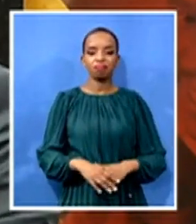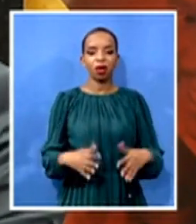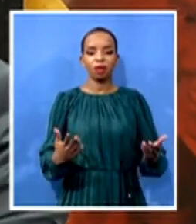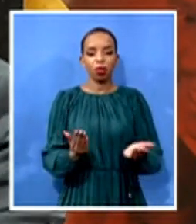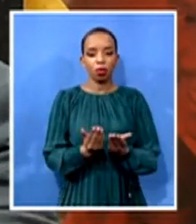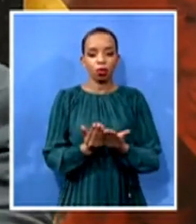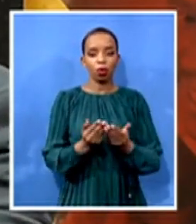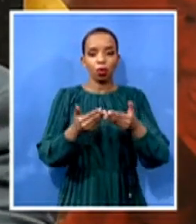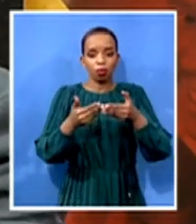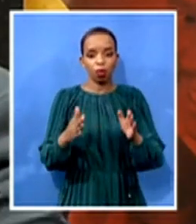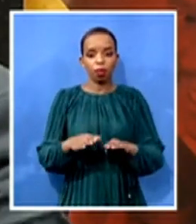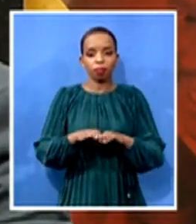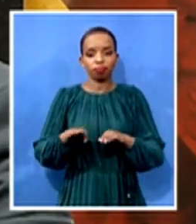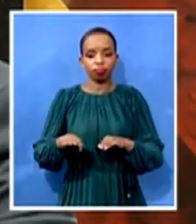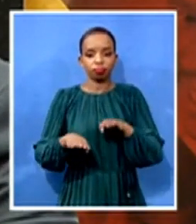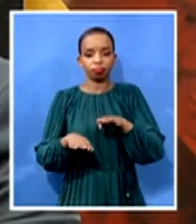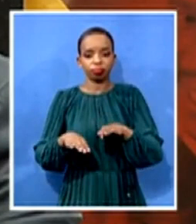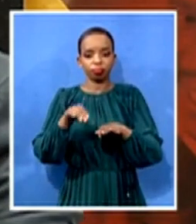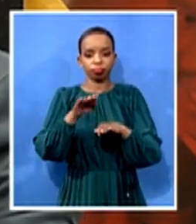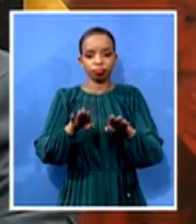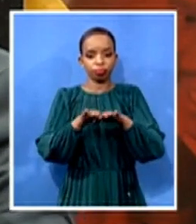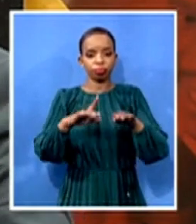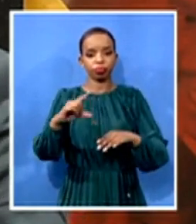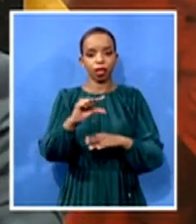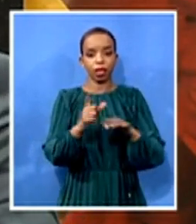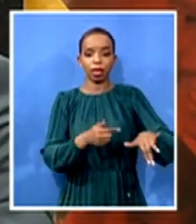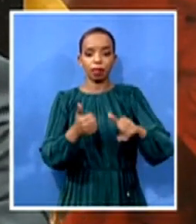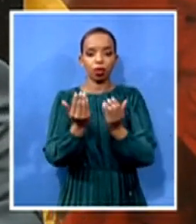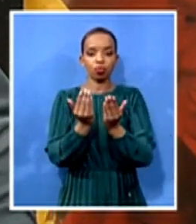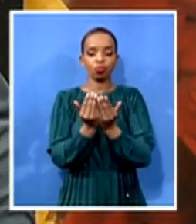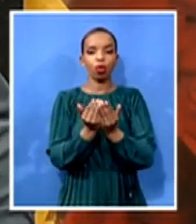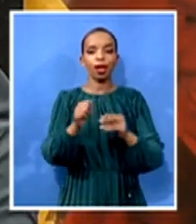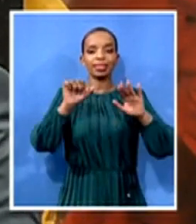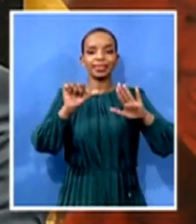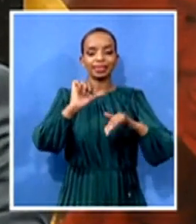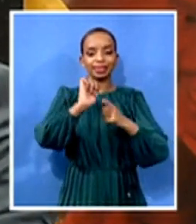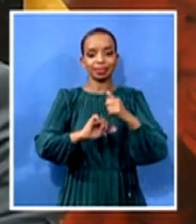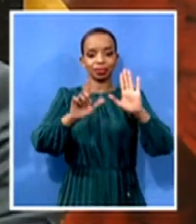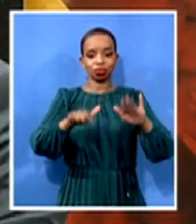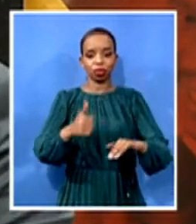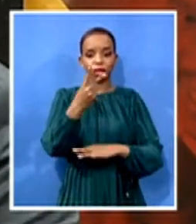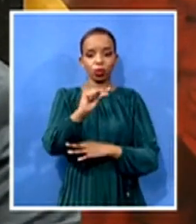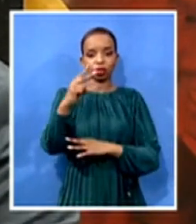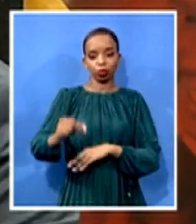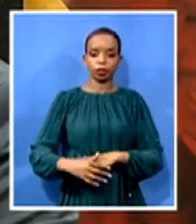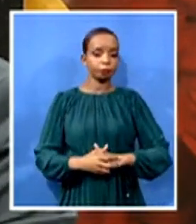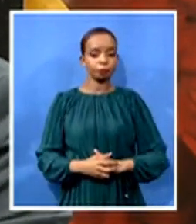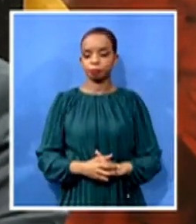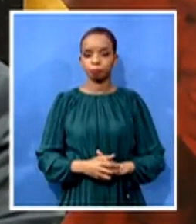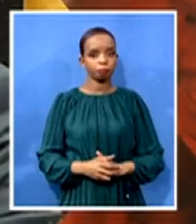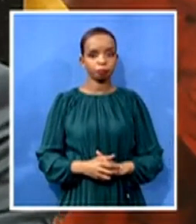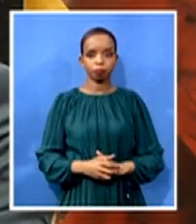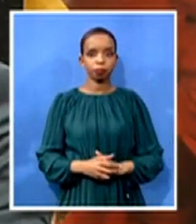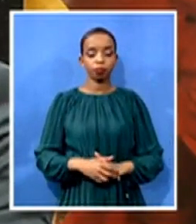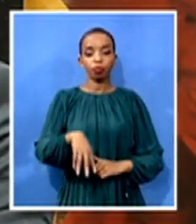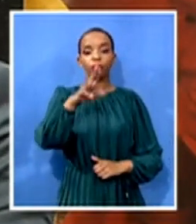on the 6th of July 2020. The Provincial Coronavirus Command Council has resolved to engage national